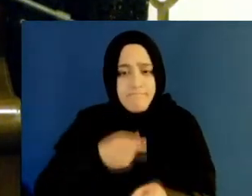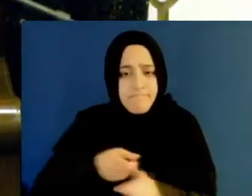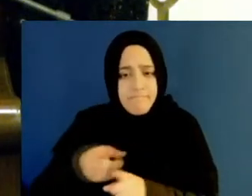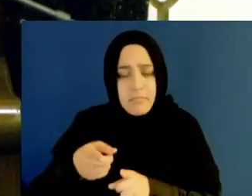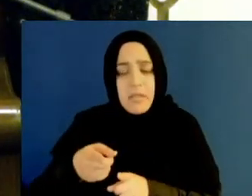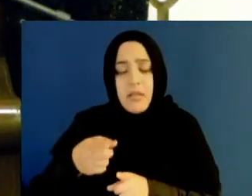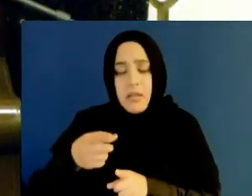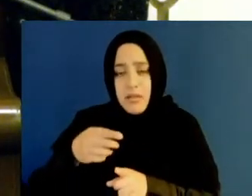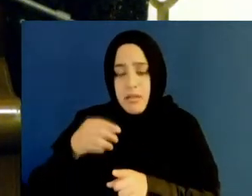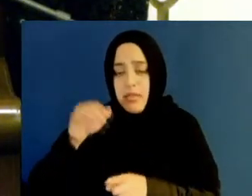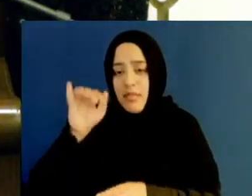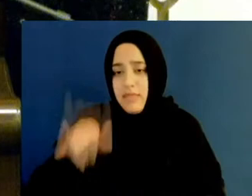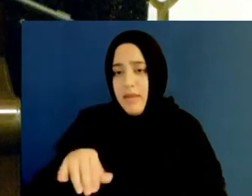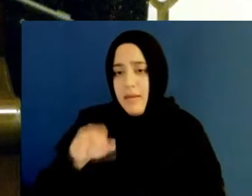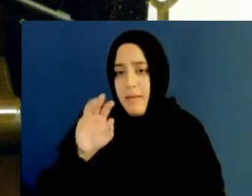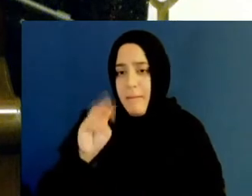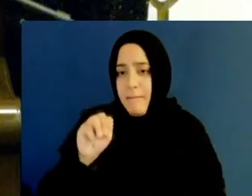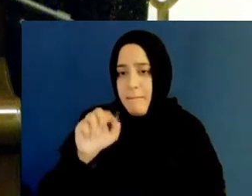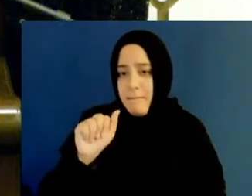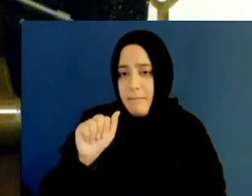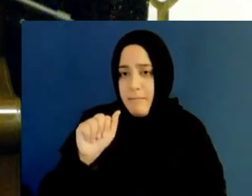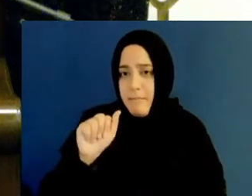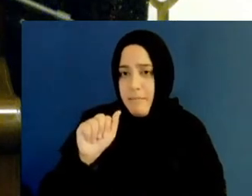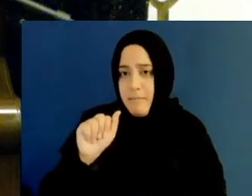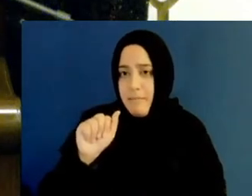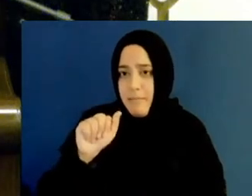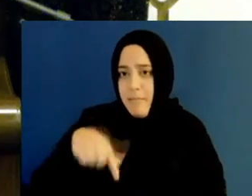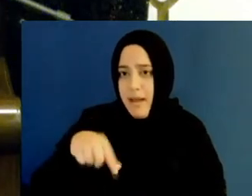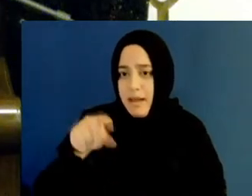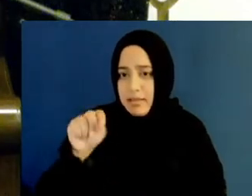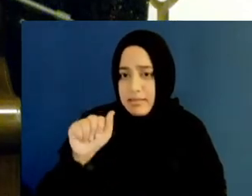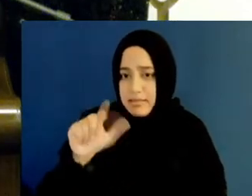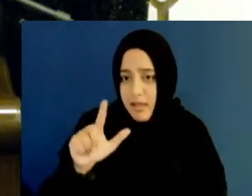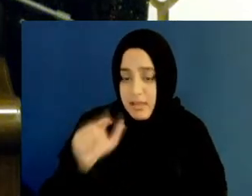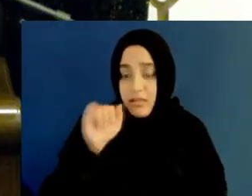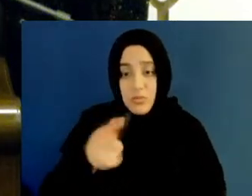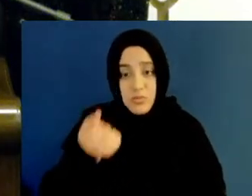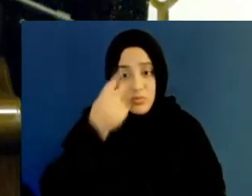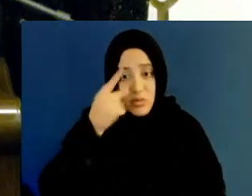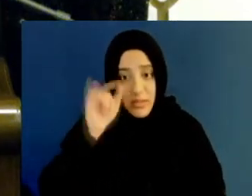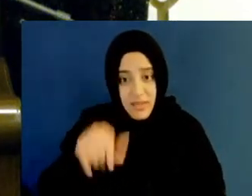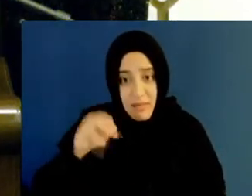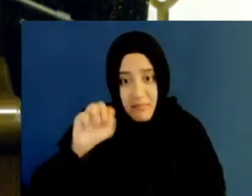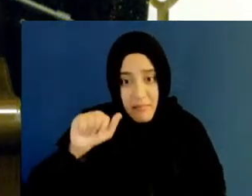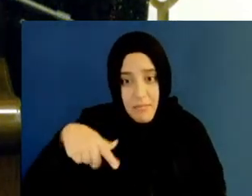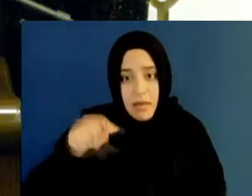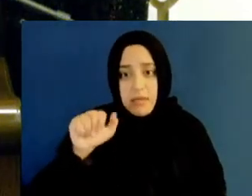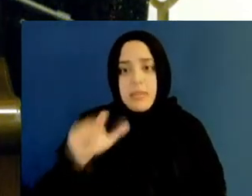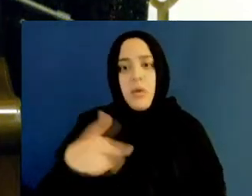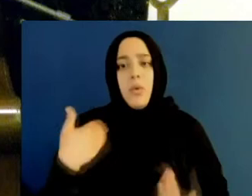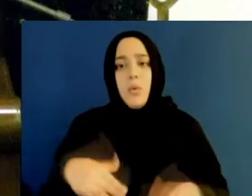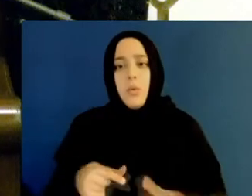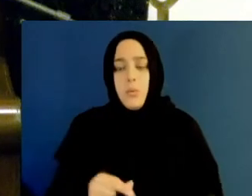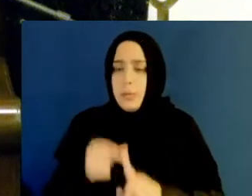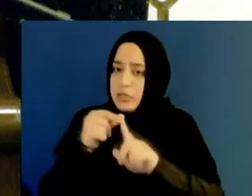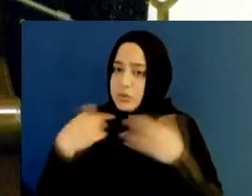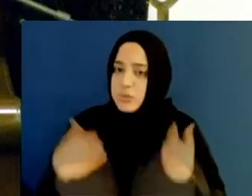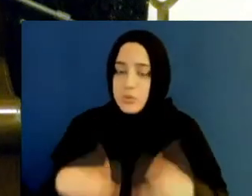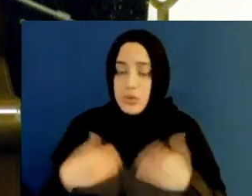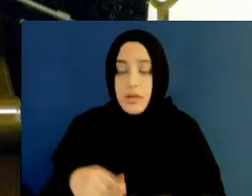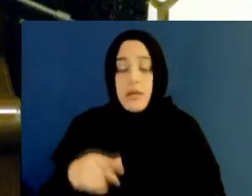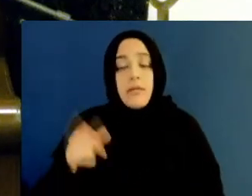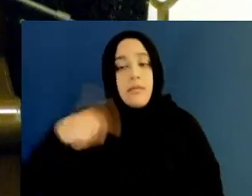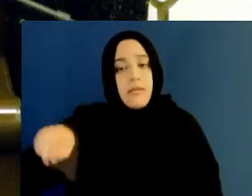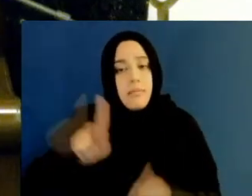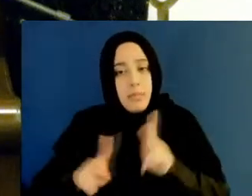the Maqtal in itself is a specialization. Ulama within the Hawza will tell you that when you put together